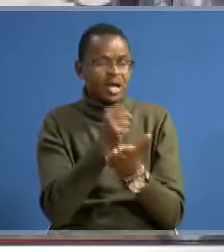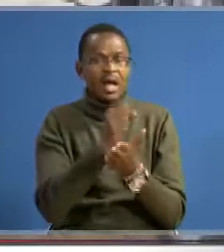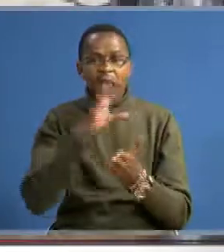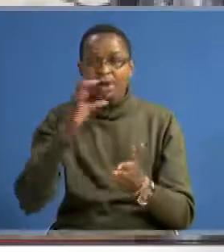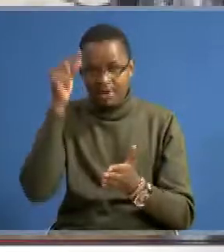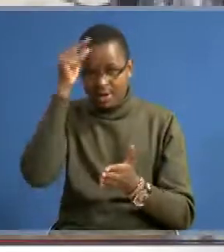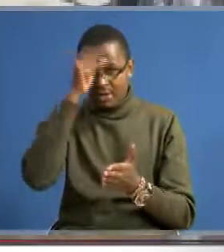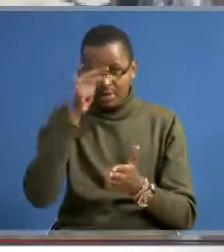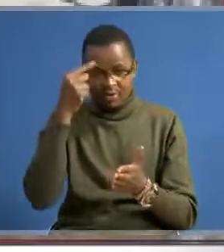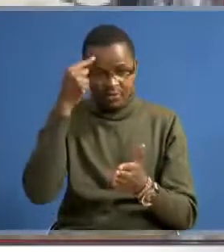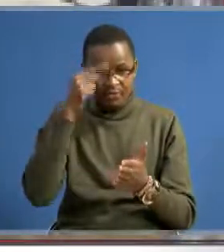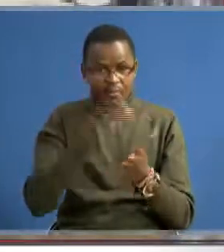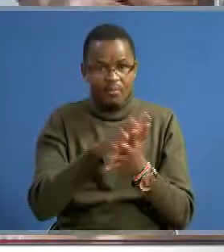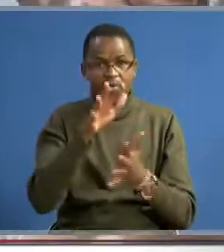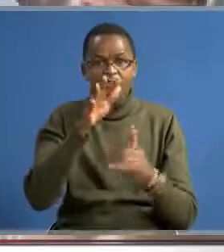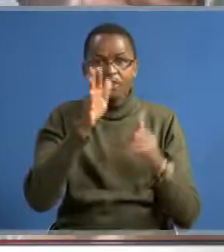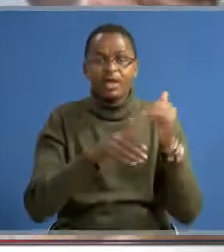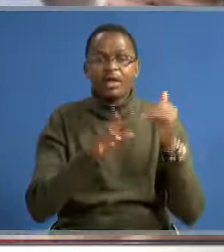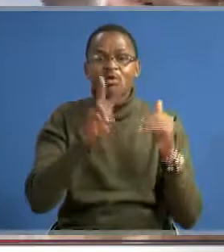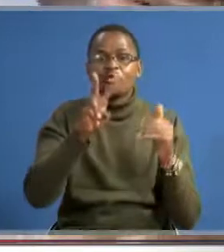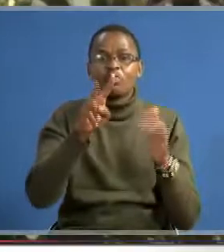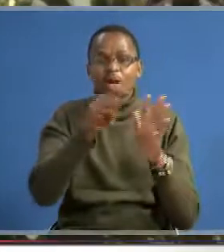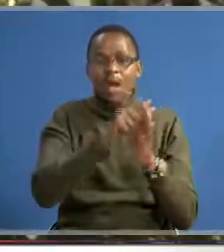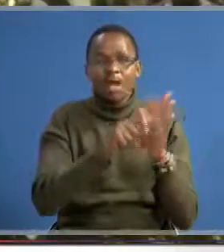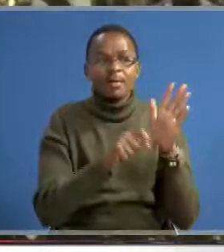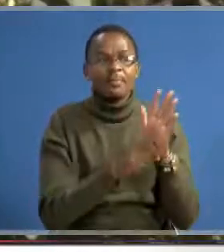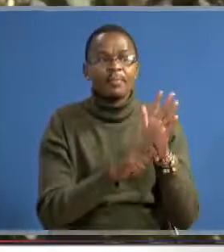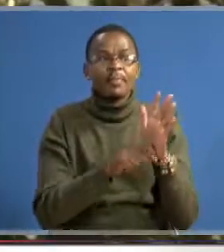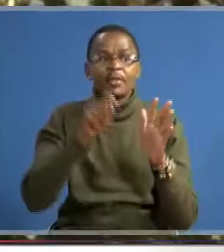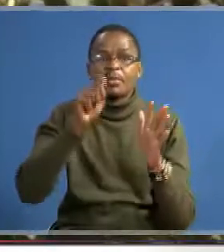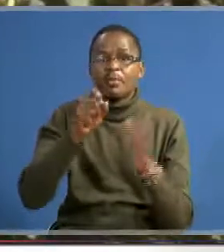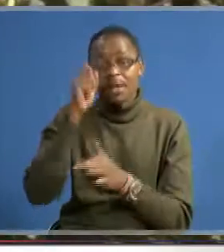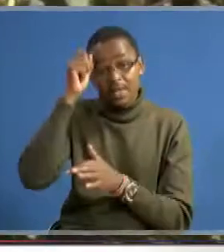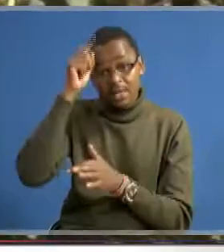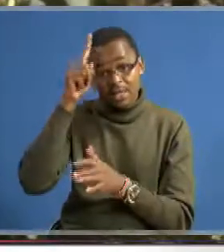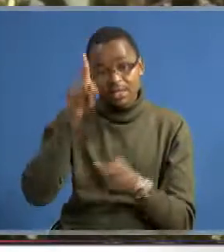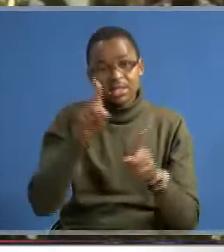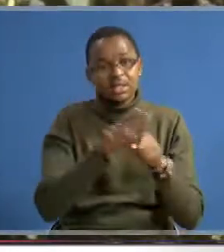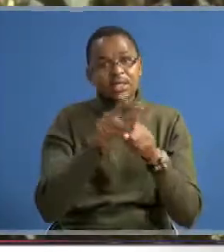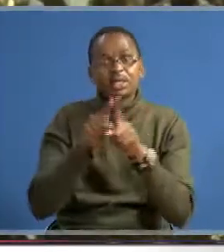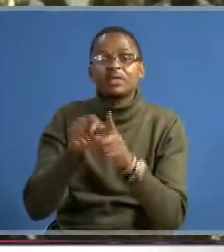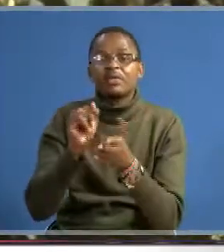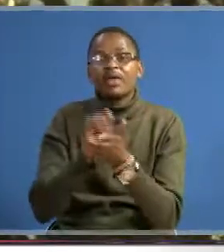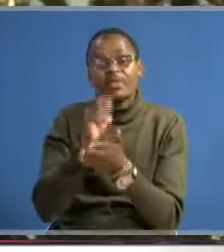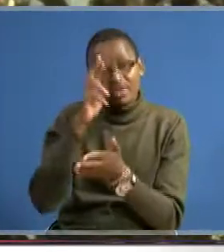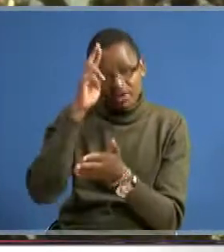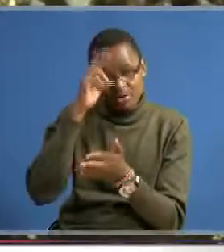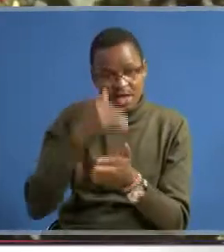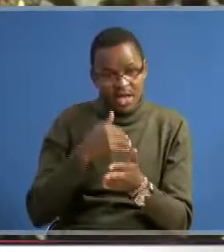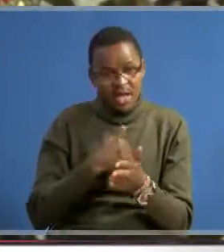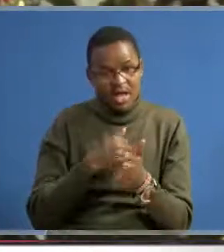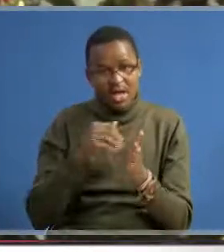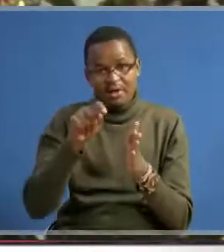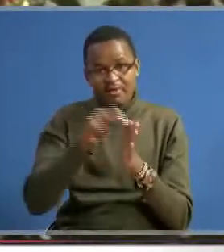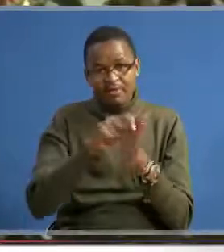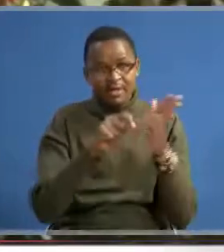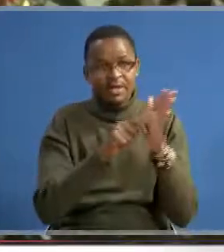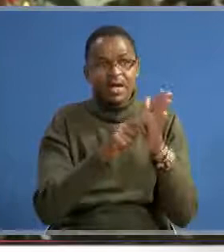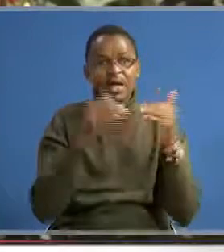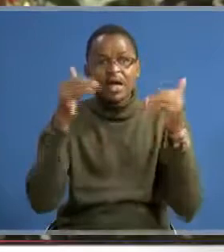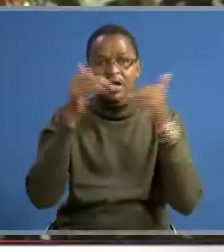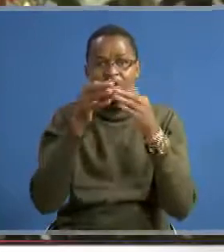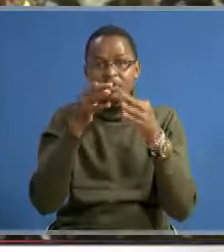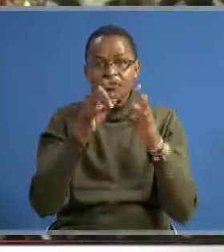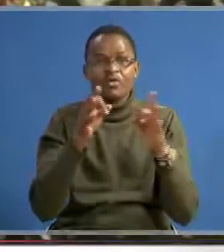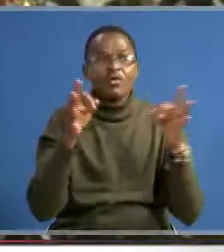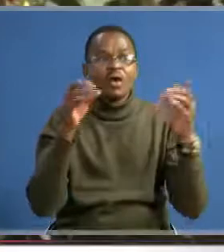county governor for more than two terms. We must understand also that the reason why we have term limits is such that if we